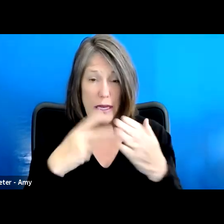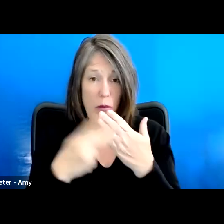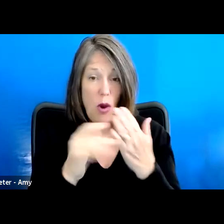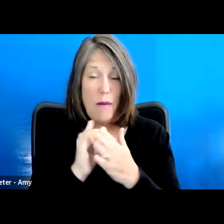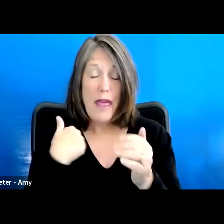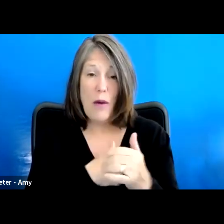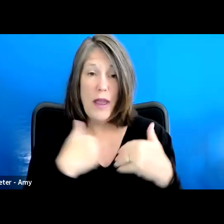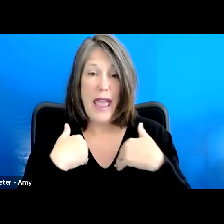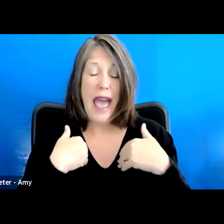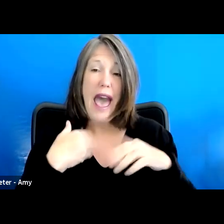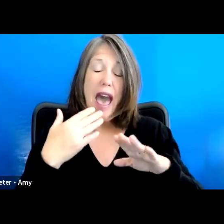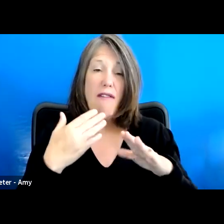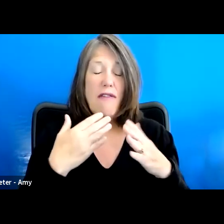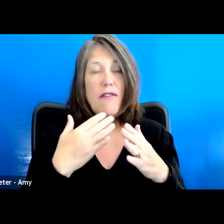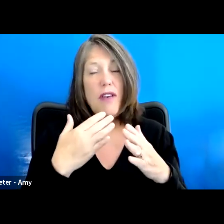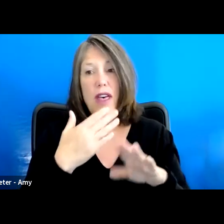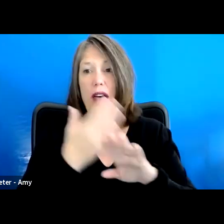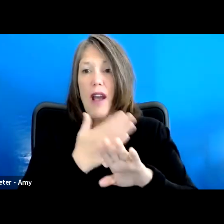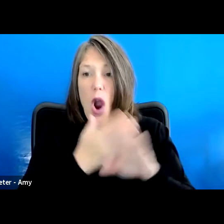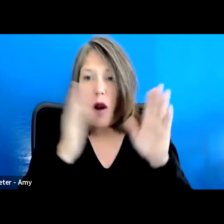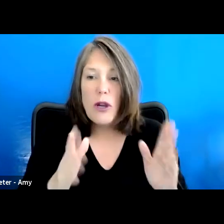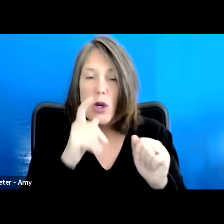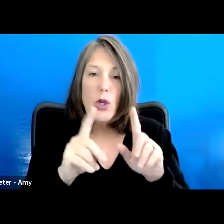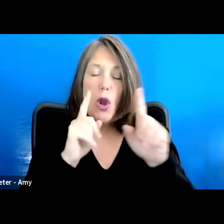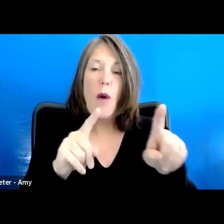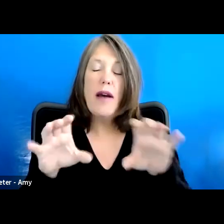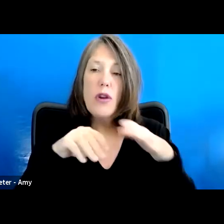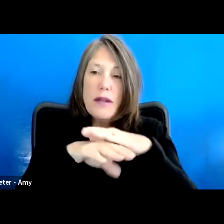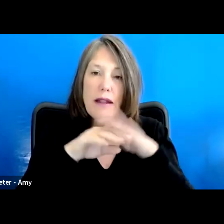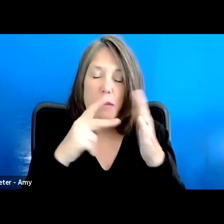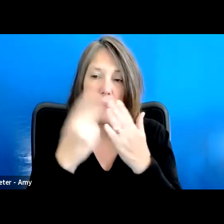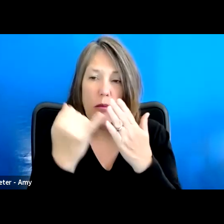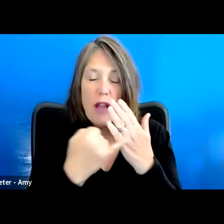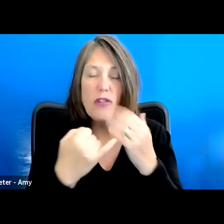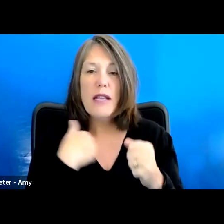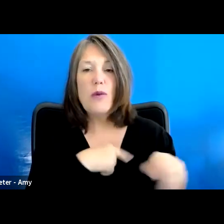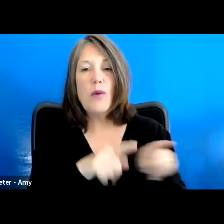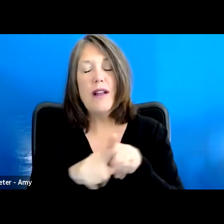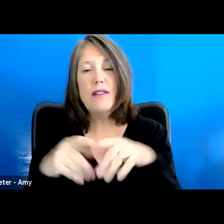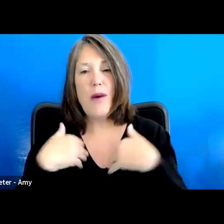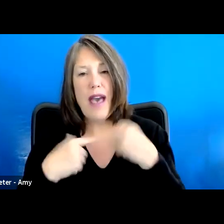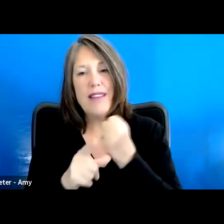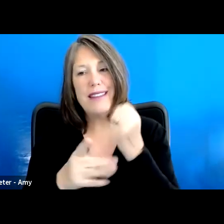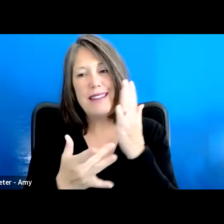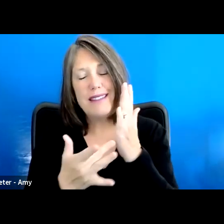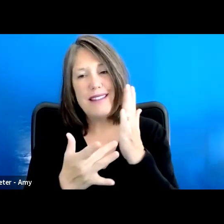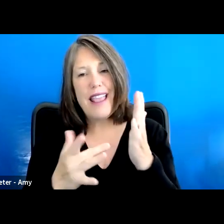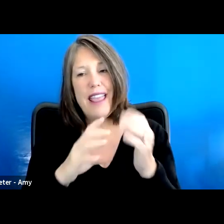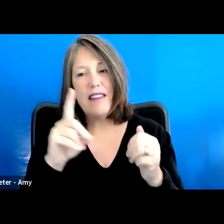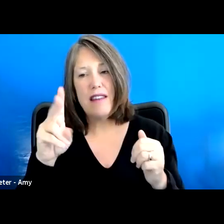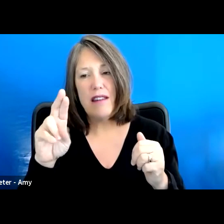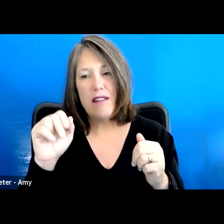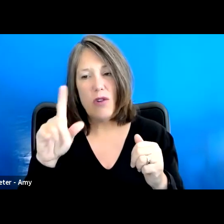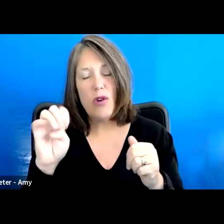have carpenters that go out and do home usability or accessibility projects. We also have an assistive technology and durable medical